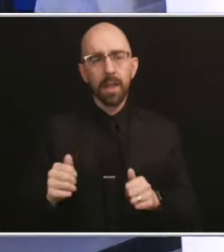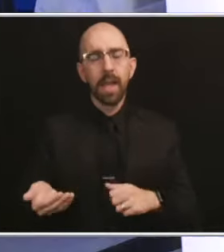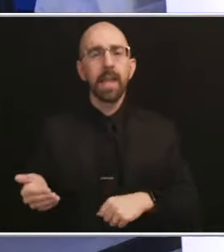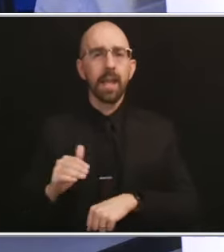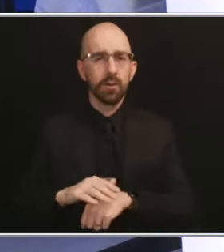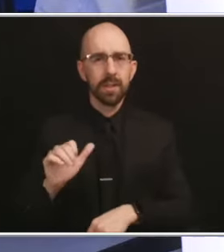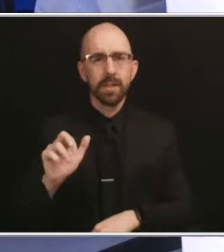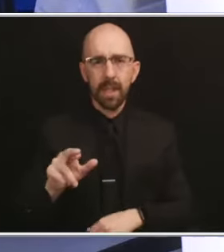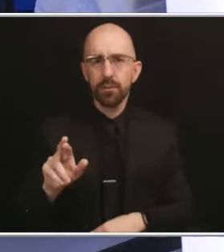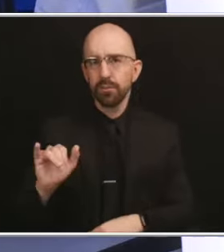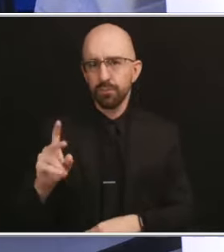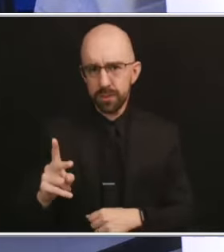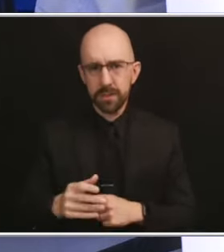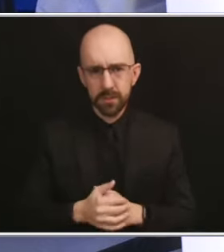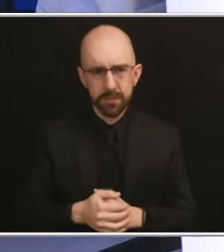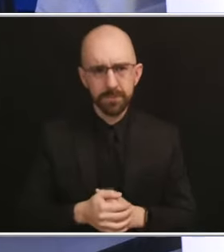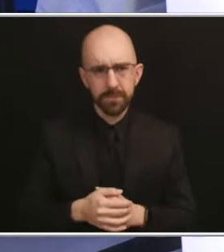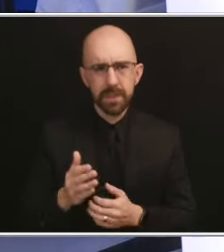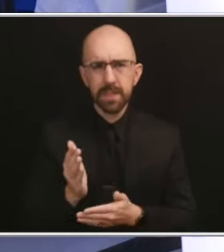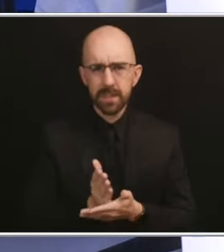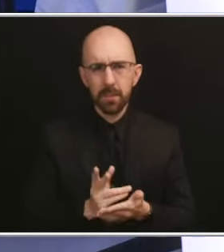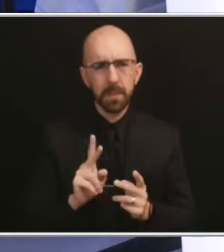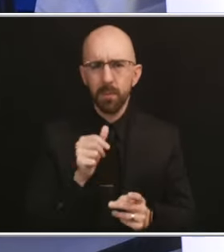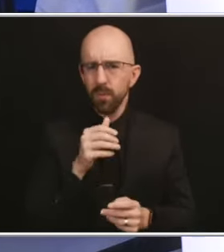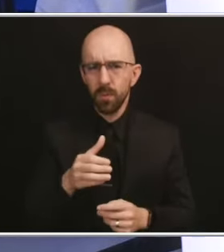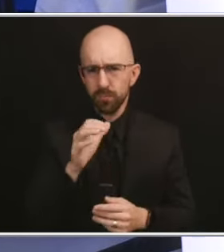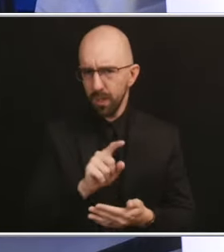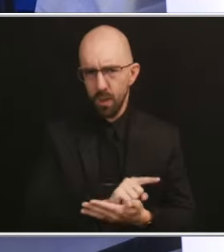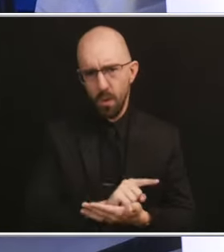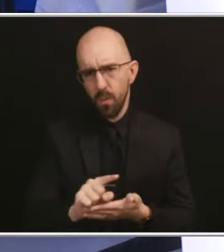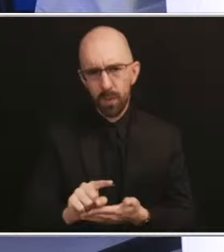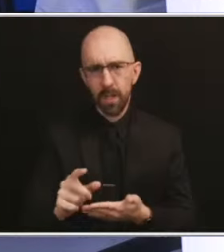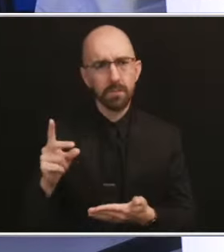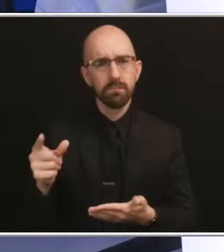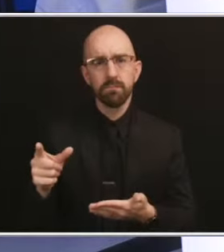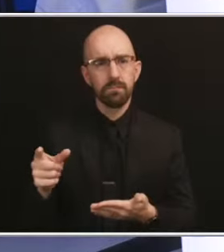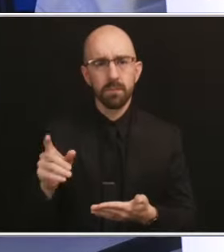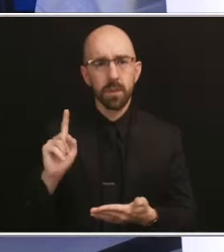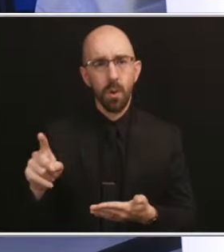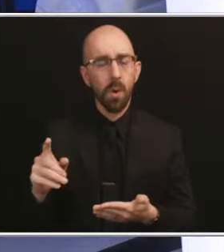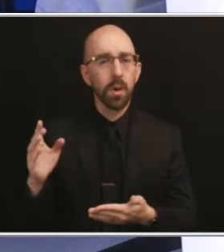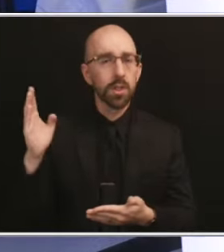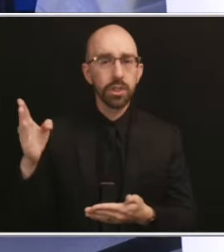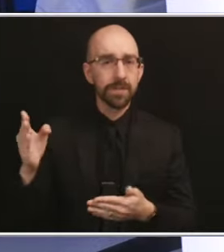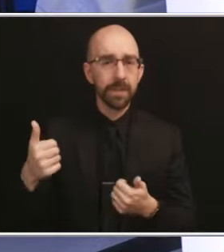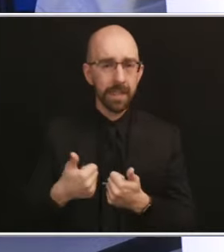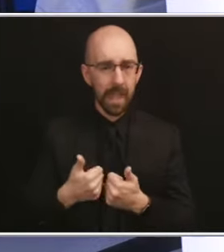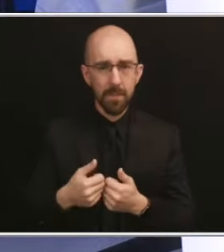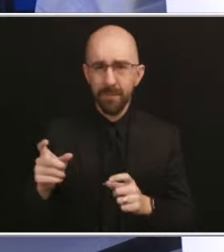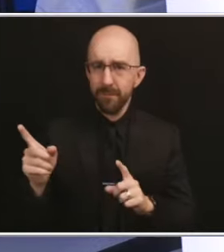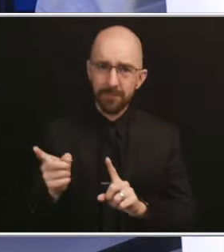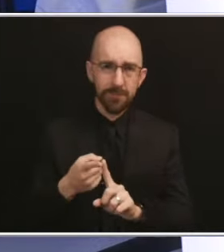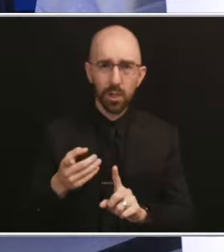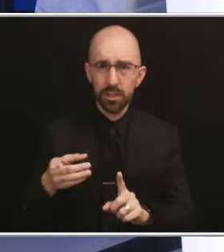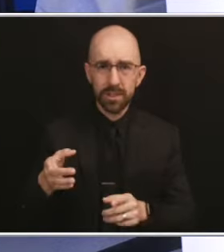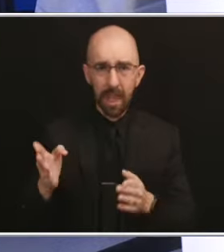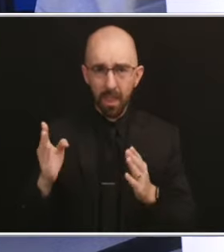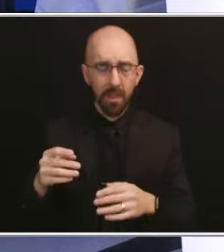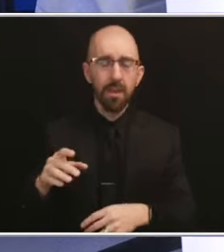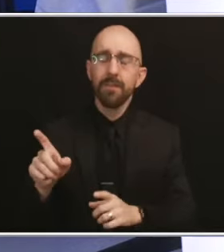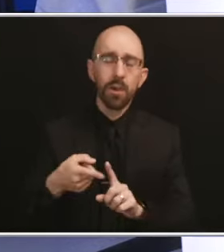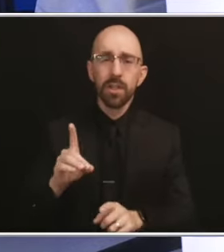So, some people may not drink all week, and then all of a sudden they go to the Chiefs game, and every first down is another drink, and all of a